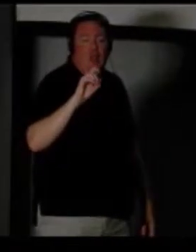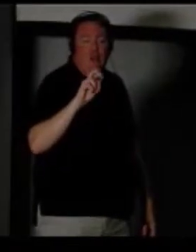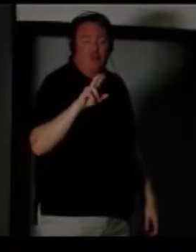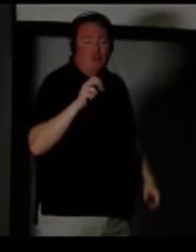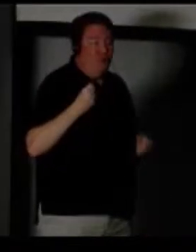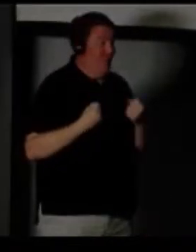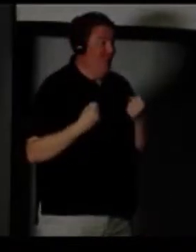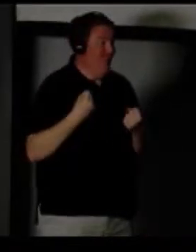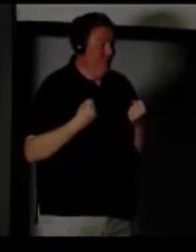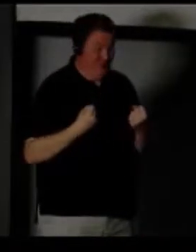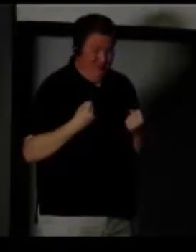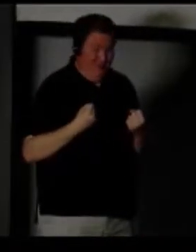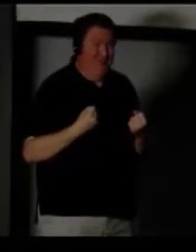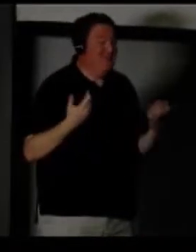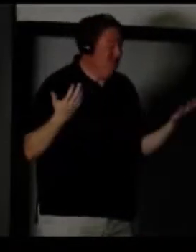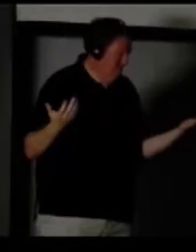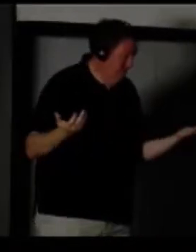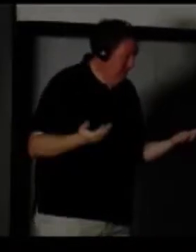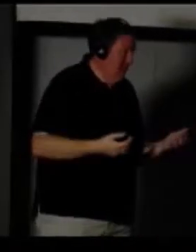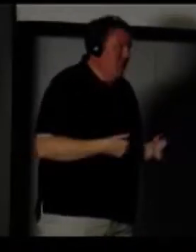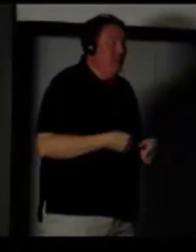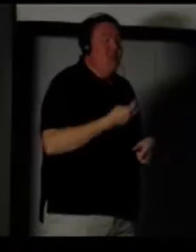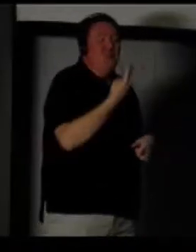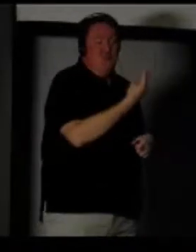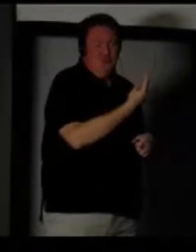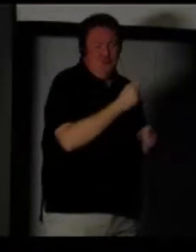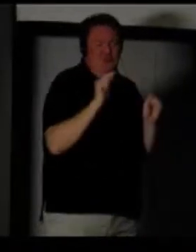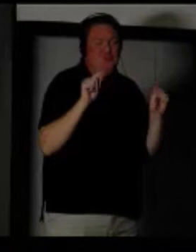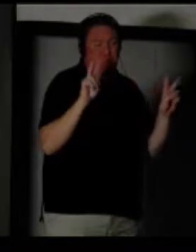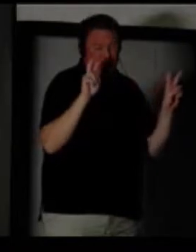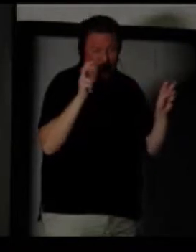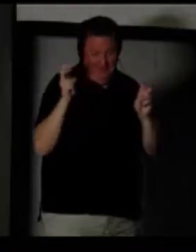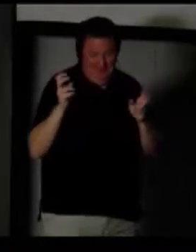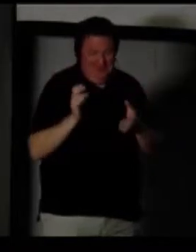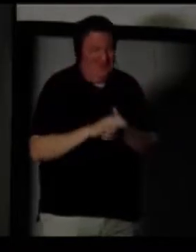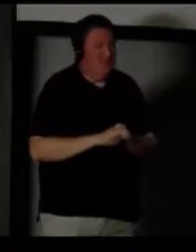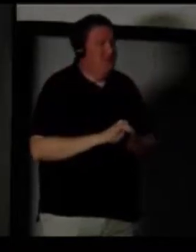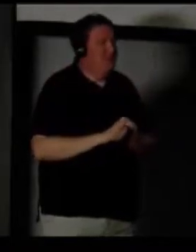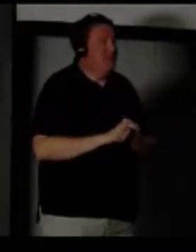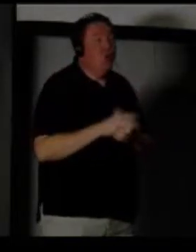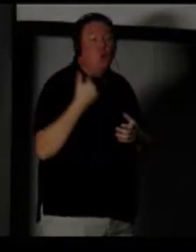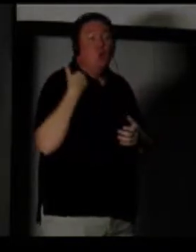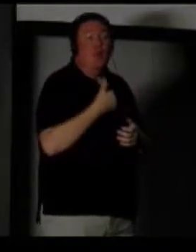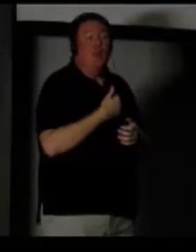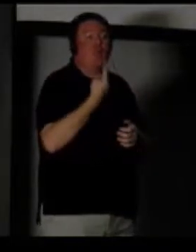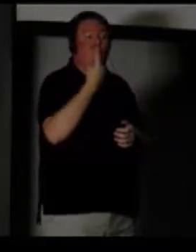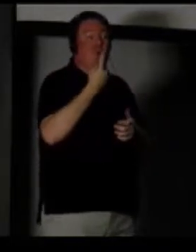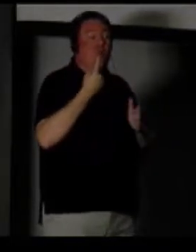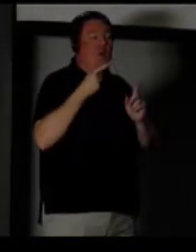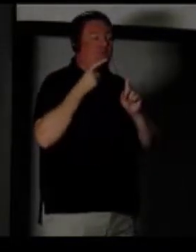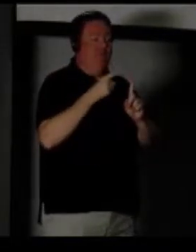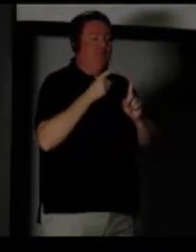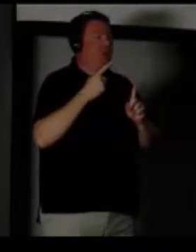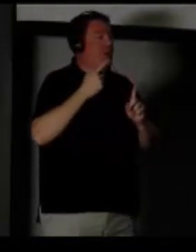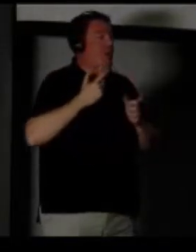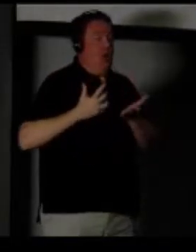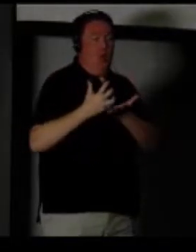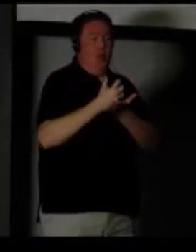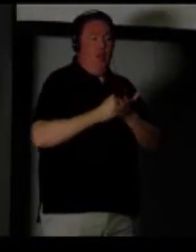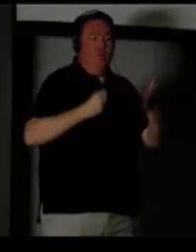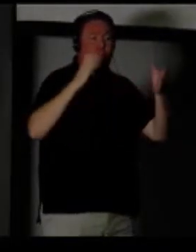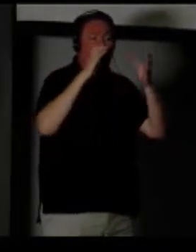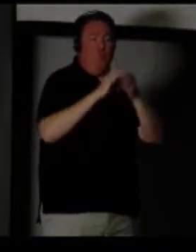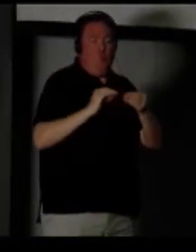exhibitions, online exhibition interactions. We also have a feature called Collection Stories, and we did